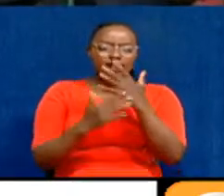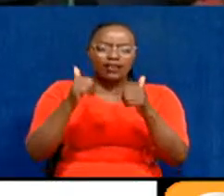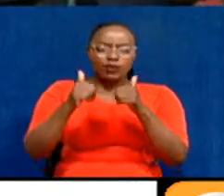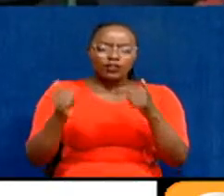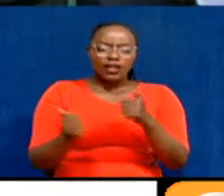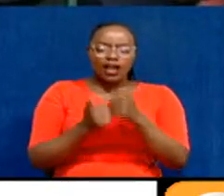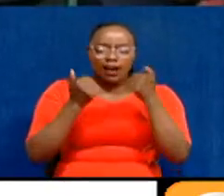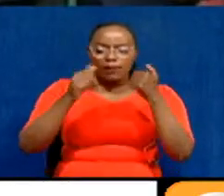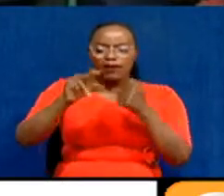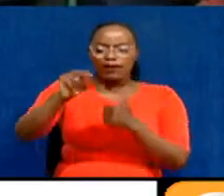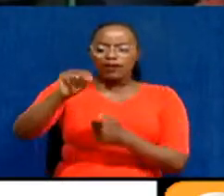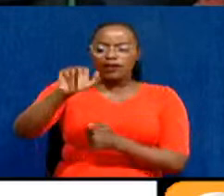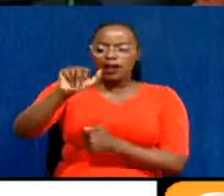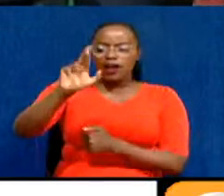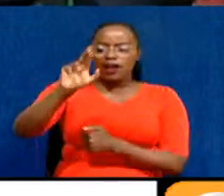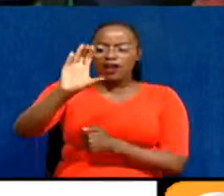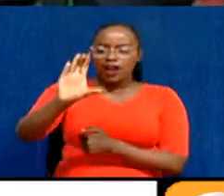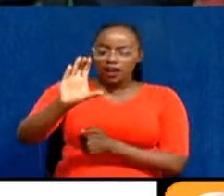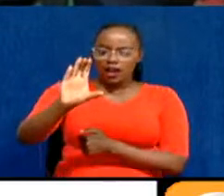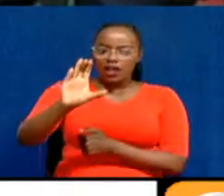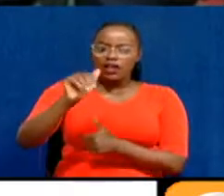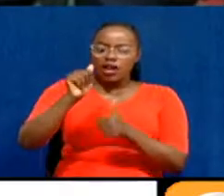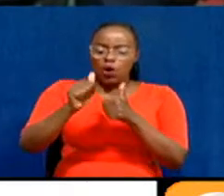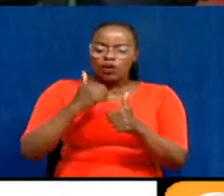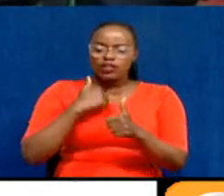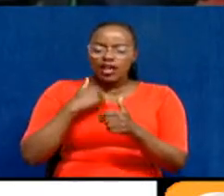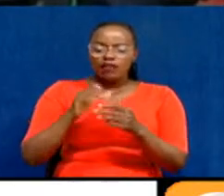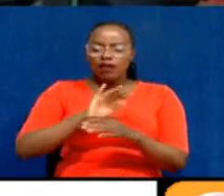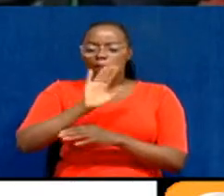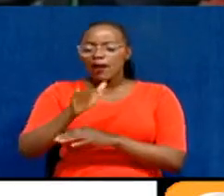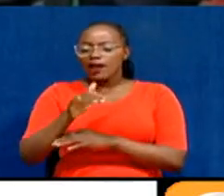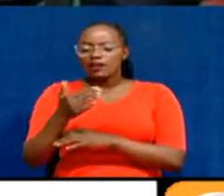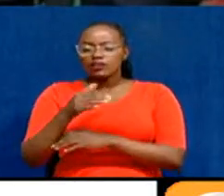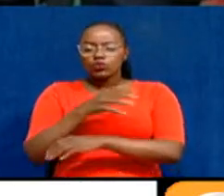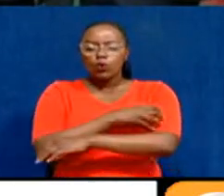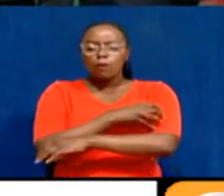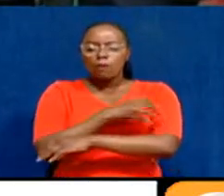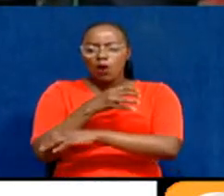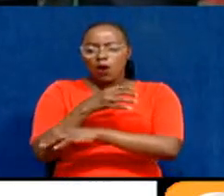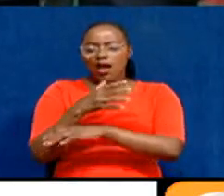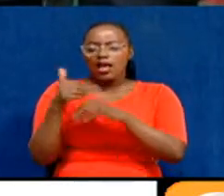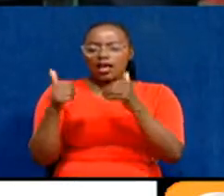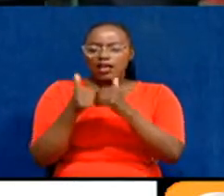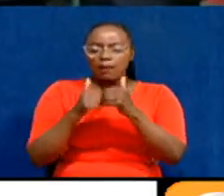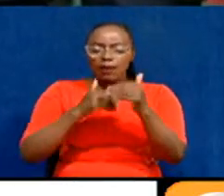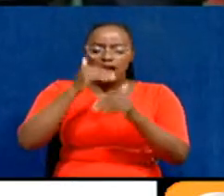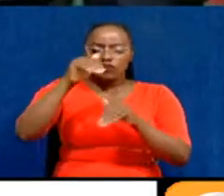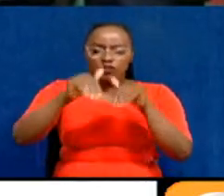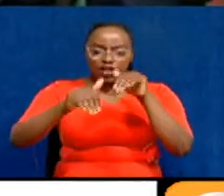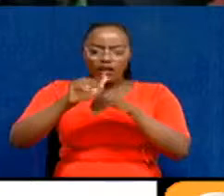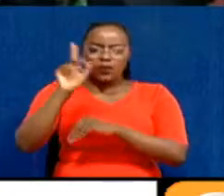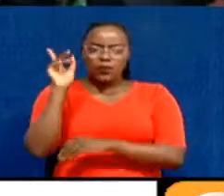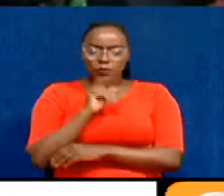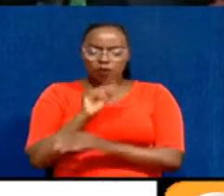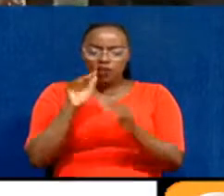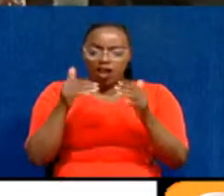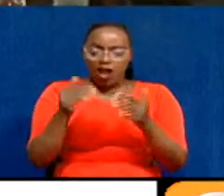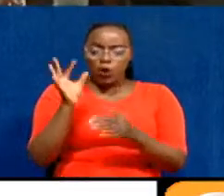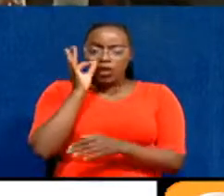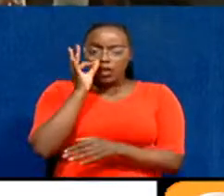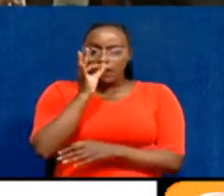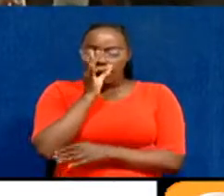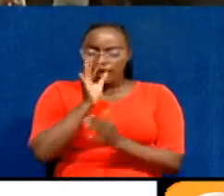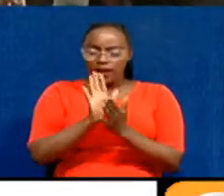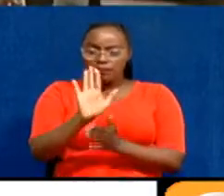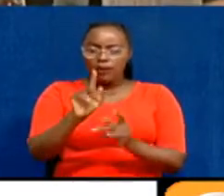happened with the Rainbow Coalition, which is reverting to power games immediately after the election. In a way, Mwai